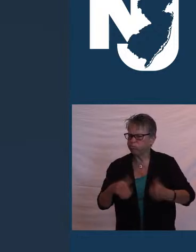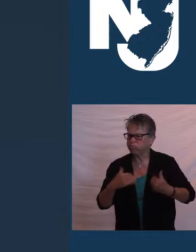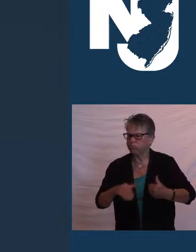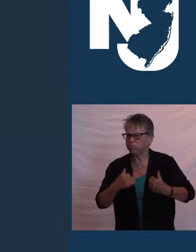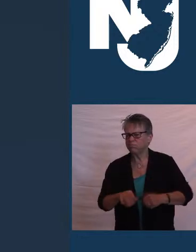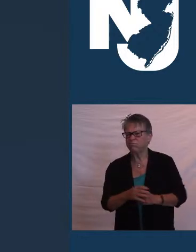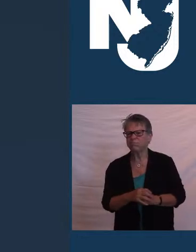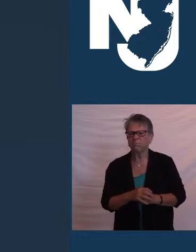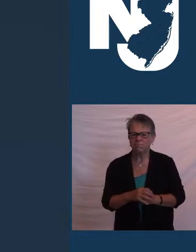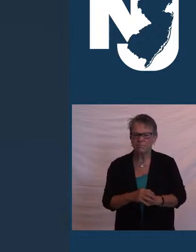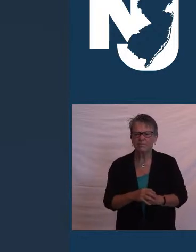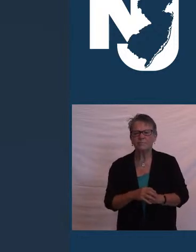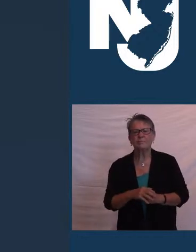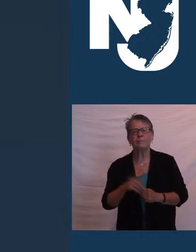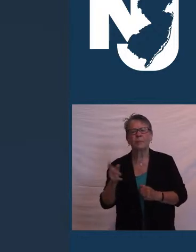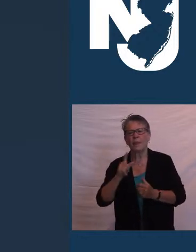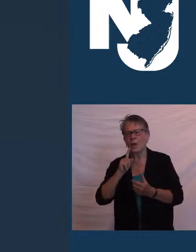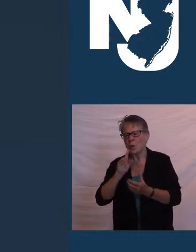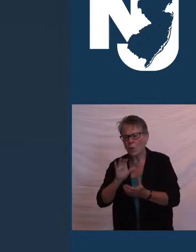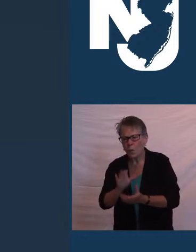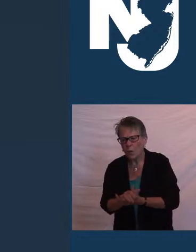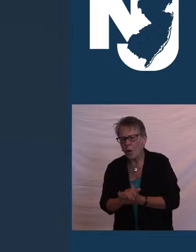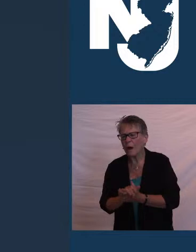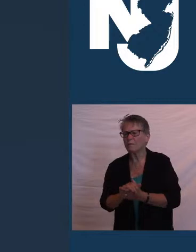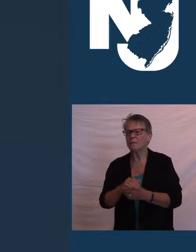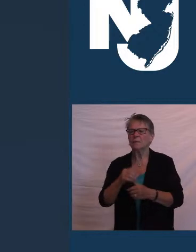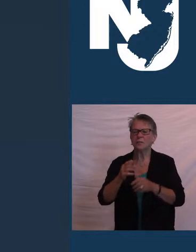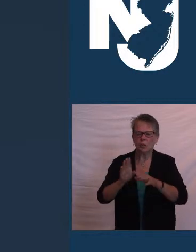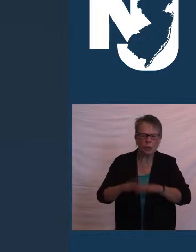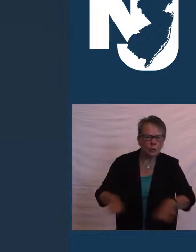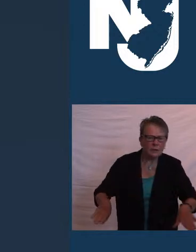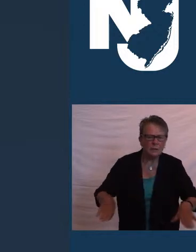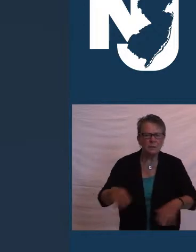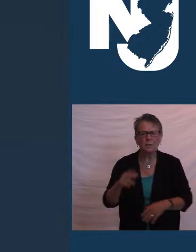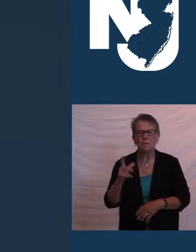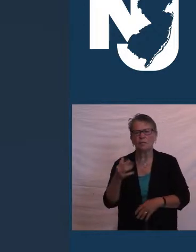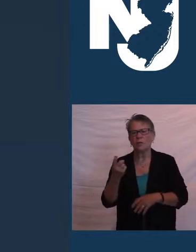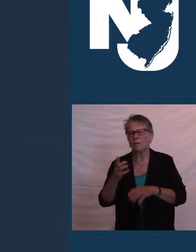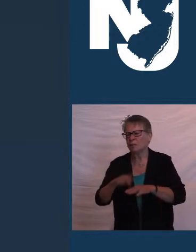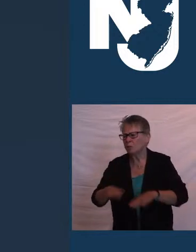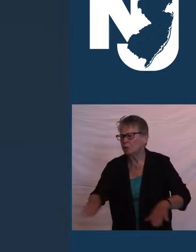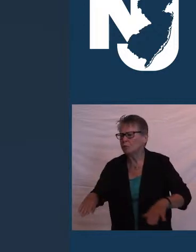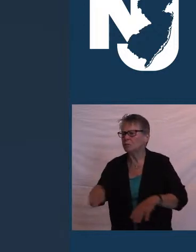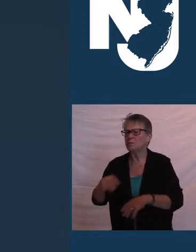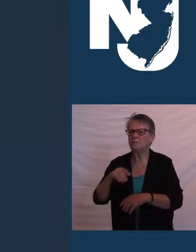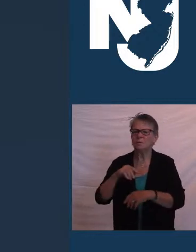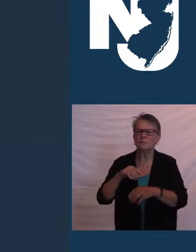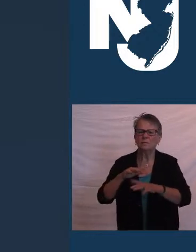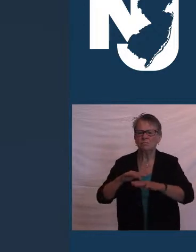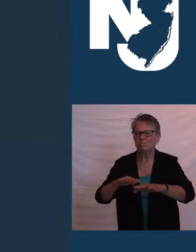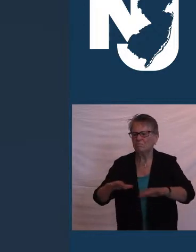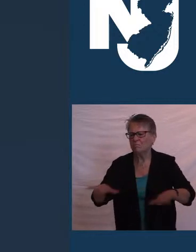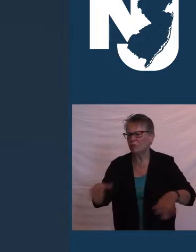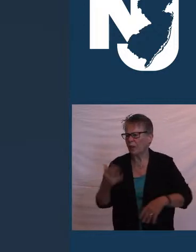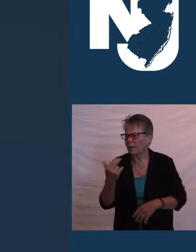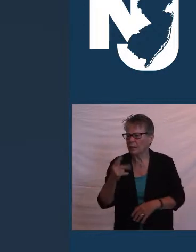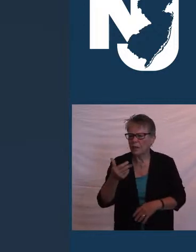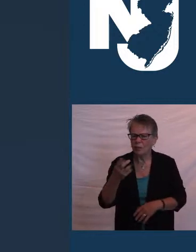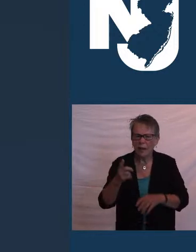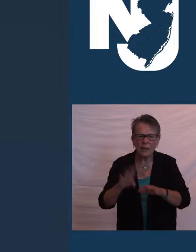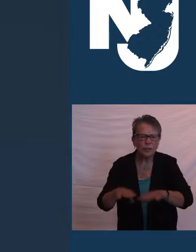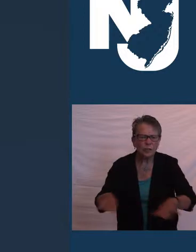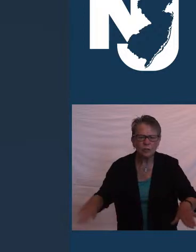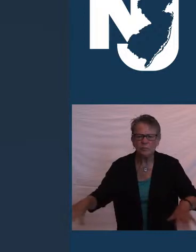Jennifer, Rachel, and Dan, and their respective spouses, and 13 grandchildren, Kelly, Anna, Jack, PJ,